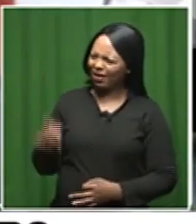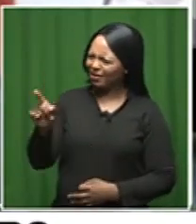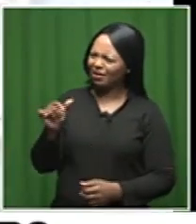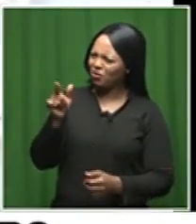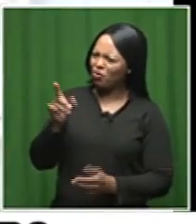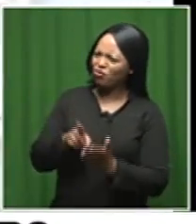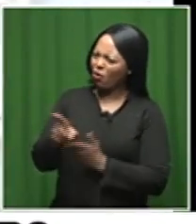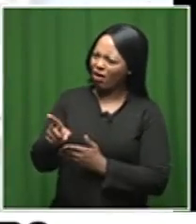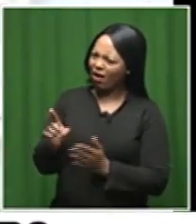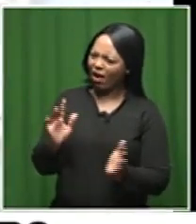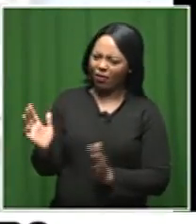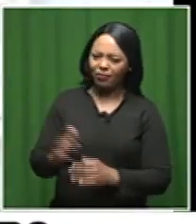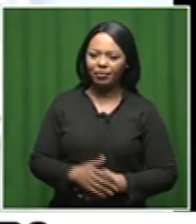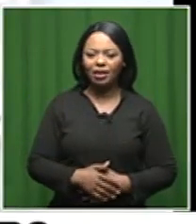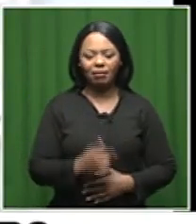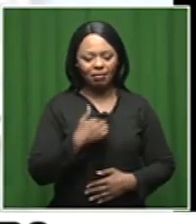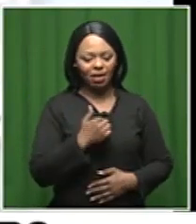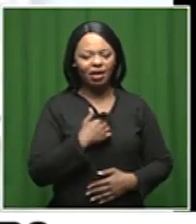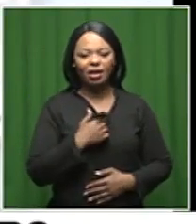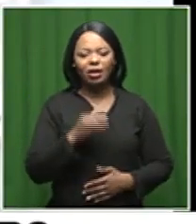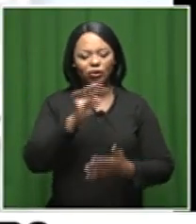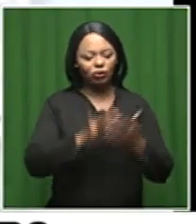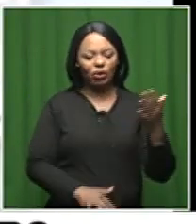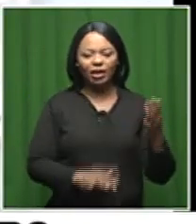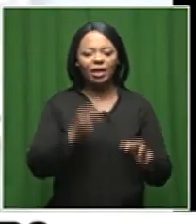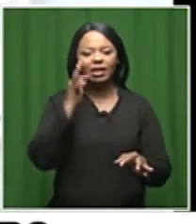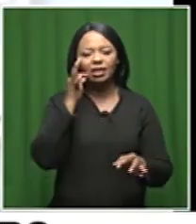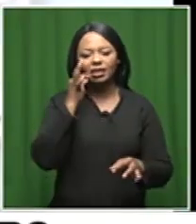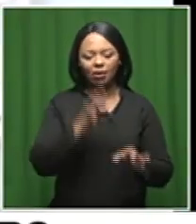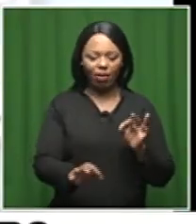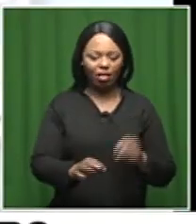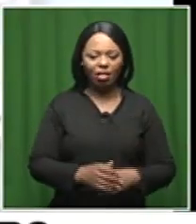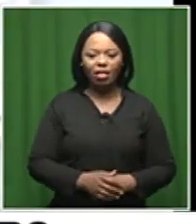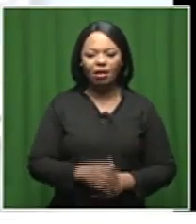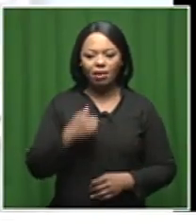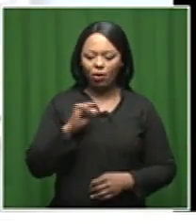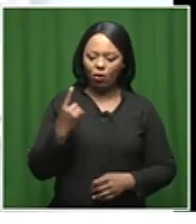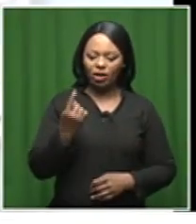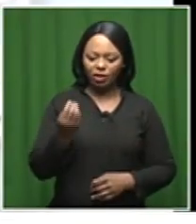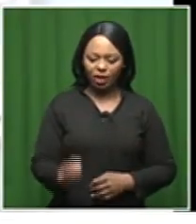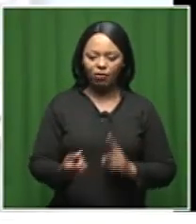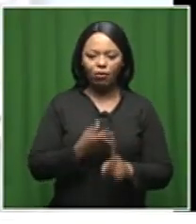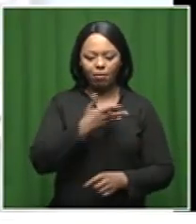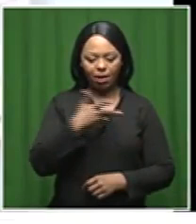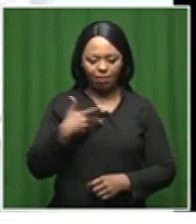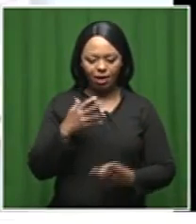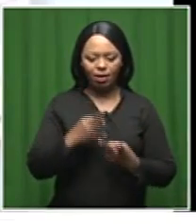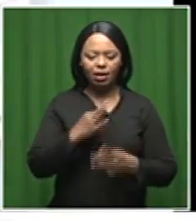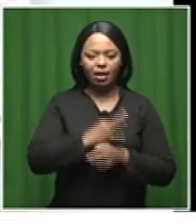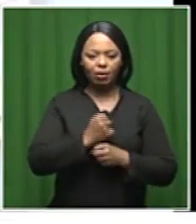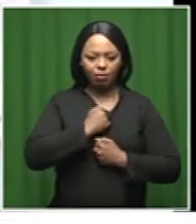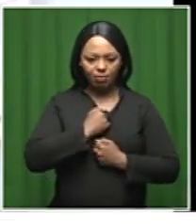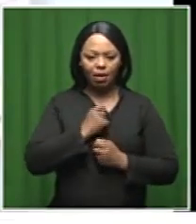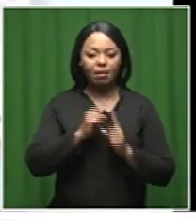My story is simple. I grew up in a large family. I'm the only child from my mom and dad, but I grew up